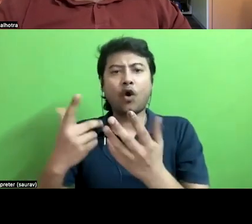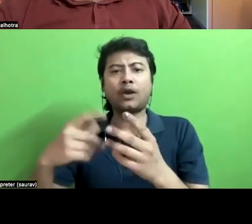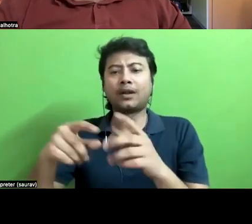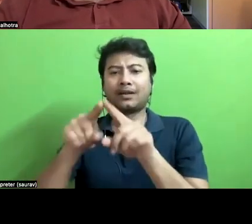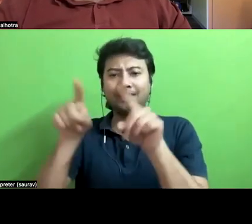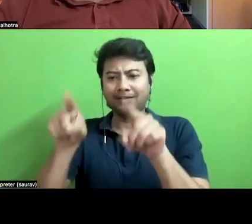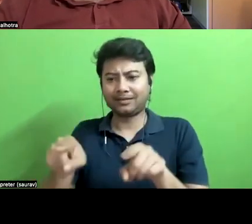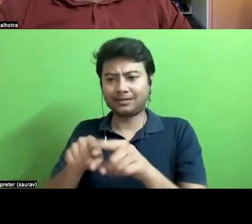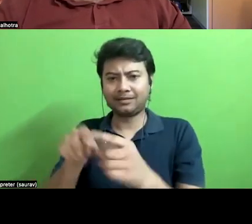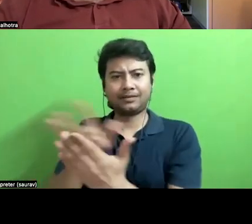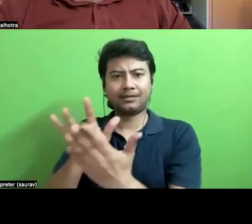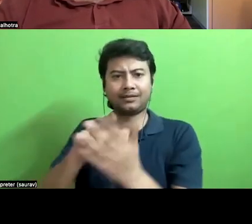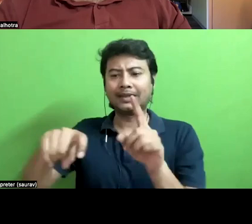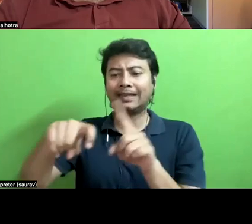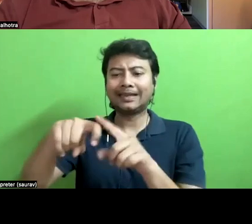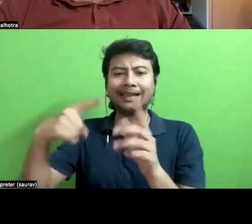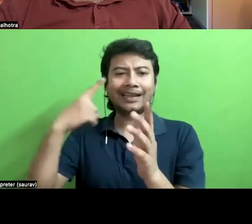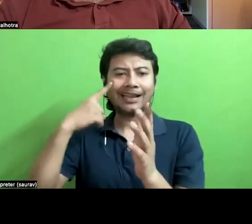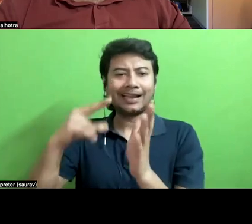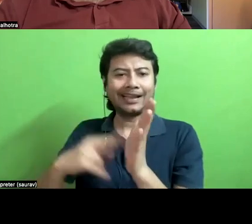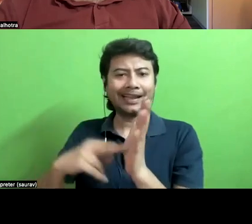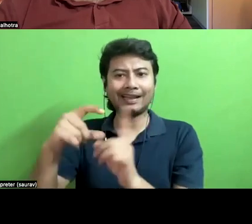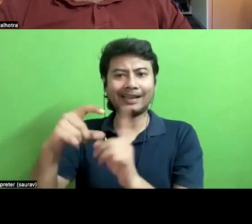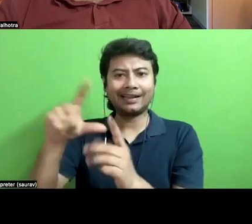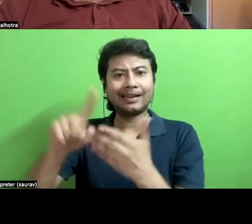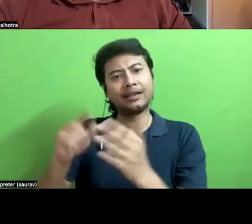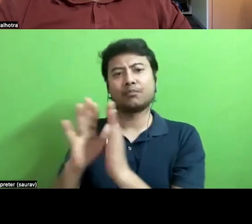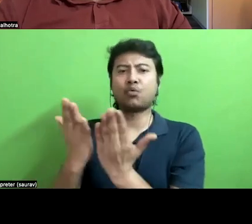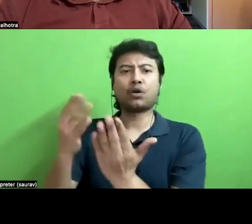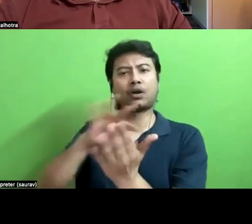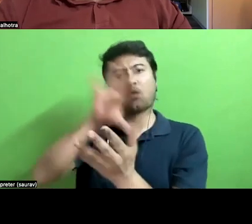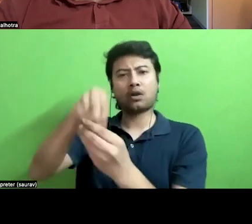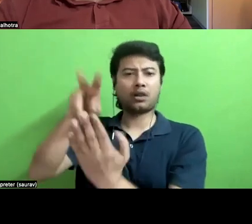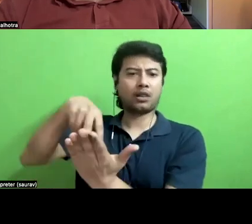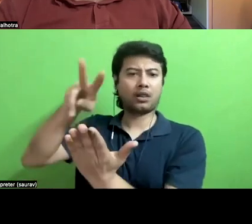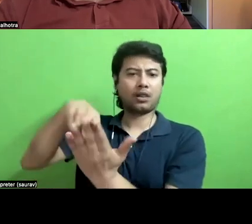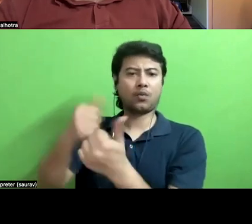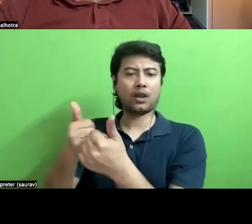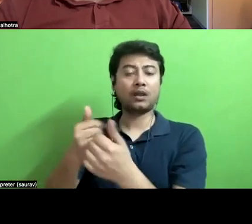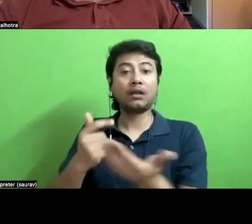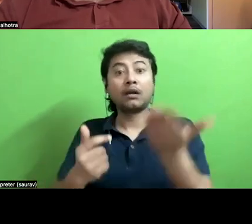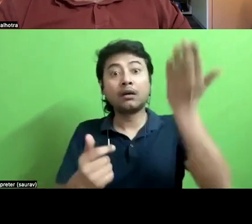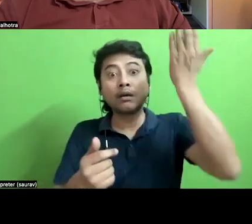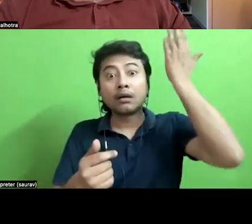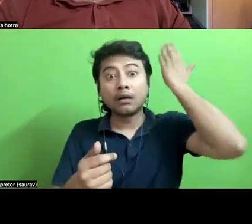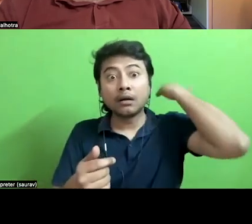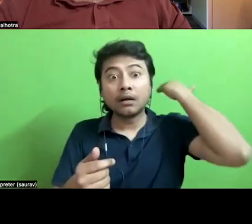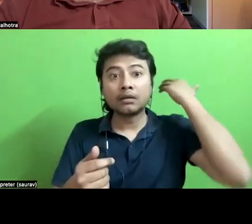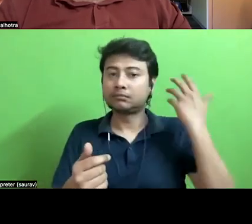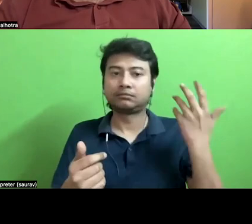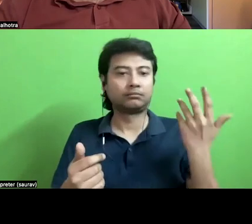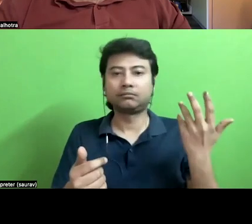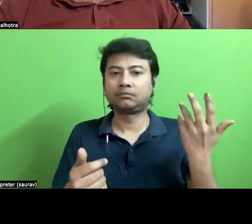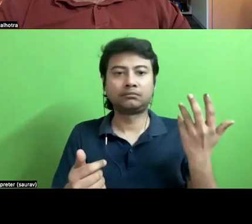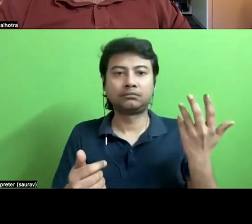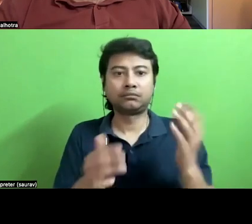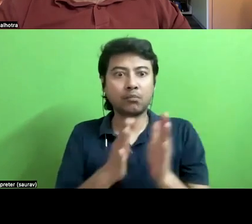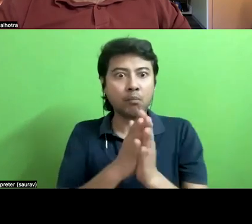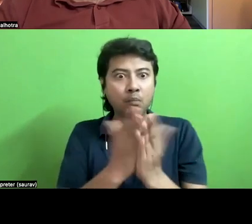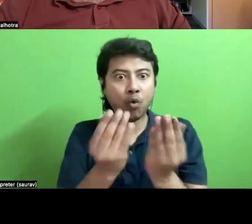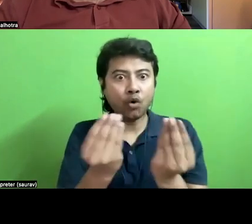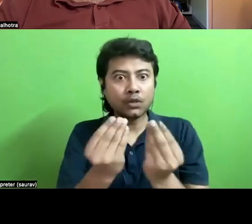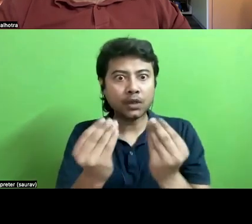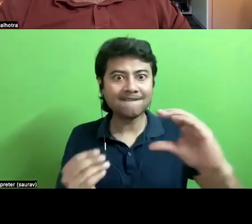But at that time, technology had not advanced to that particular extent. And some of our textbooks were very fat. I'm sure some of you who've gone